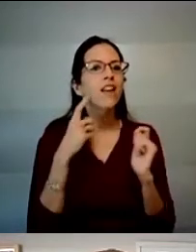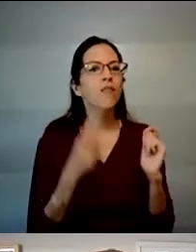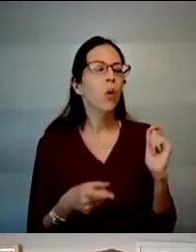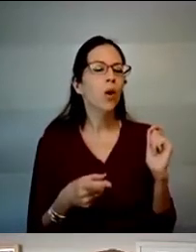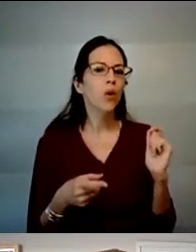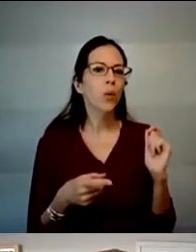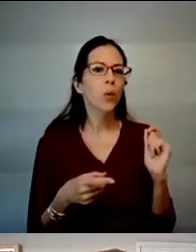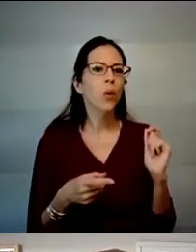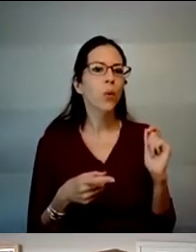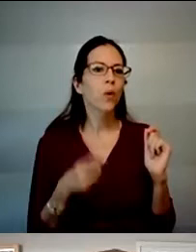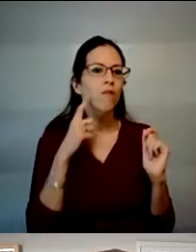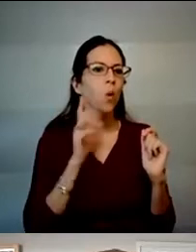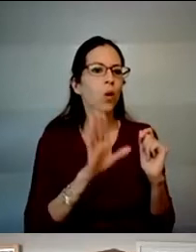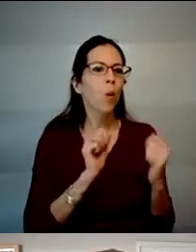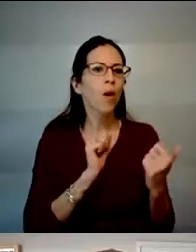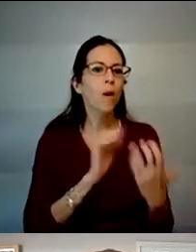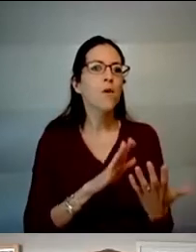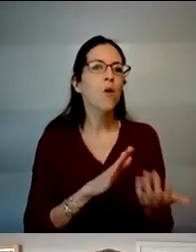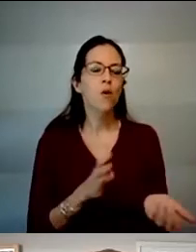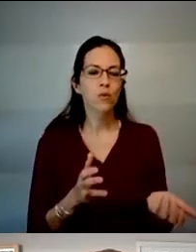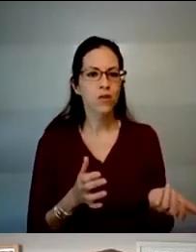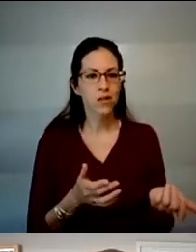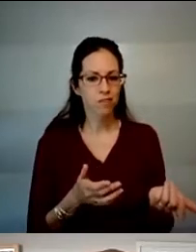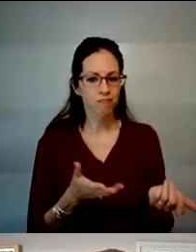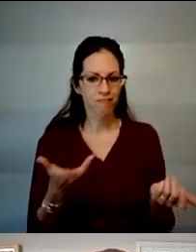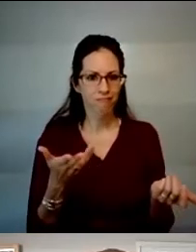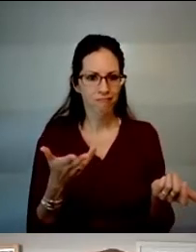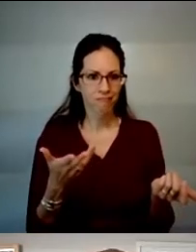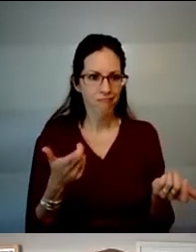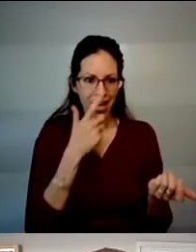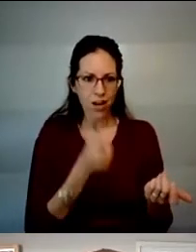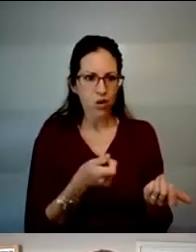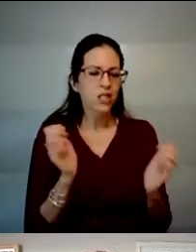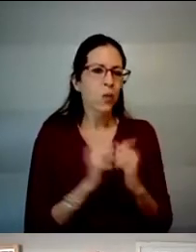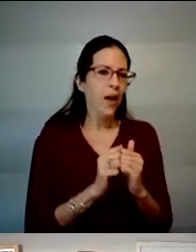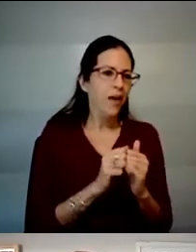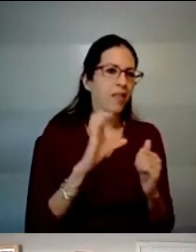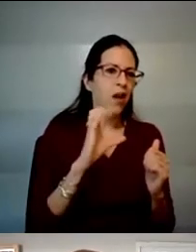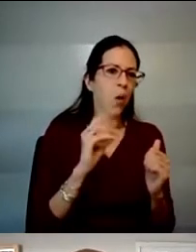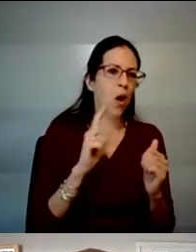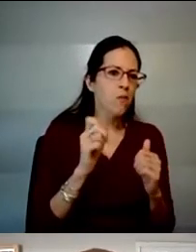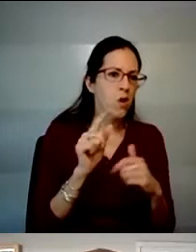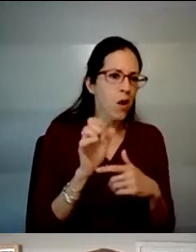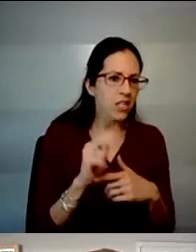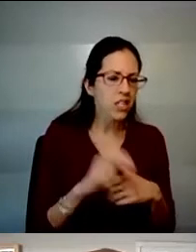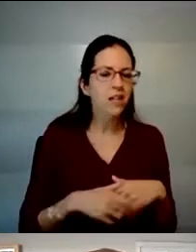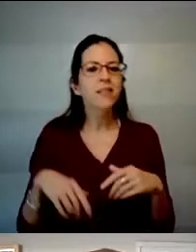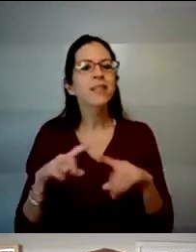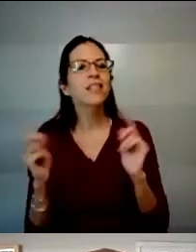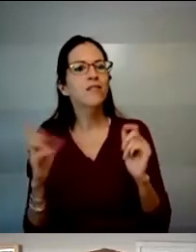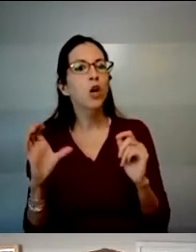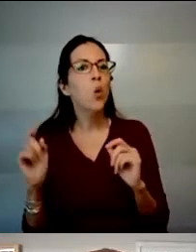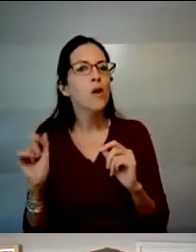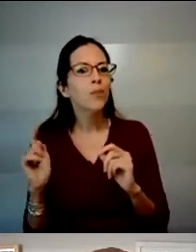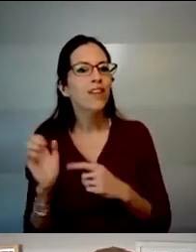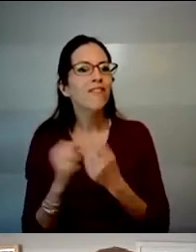your approach and about the interests of corporations and corporate foundations that you work with, and, you know,